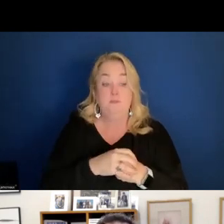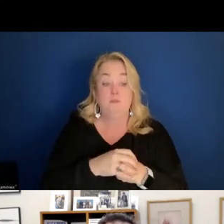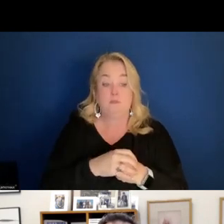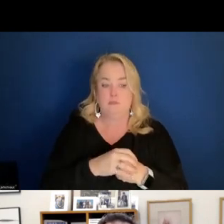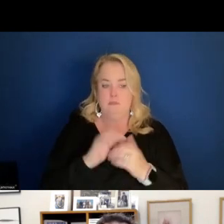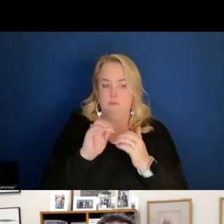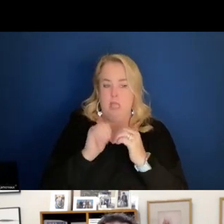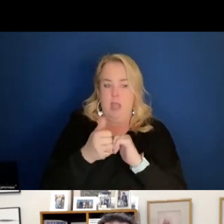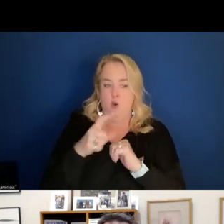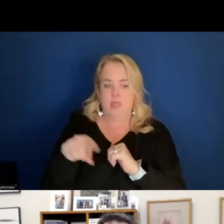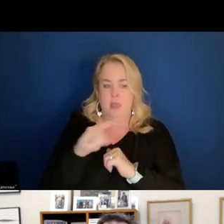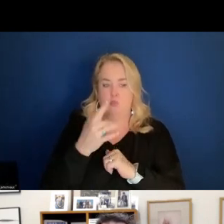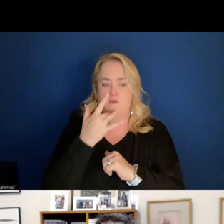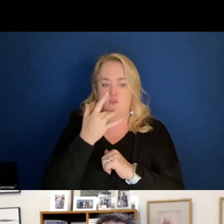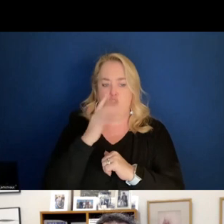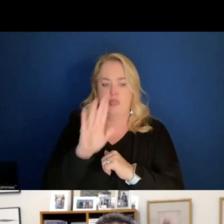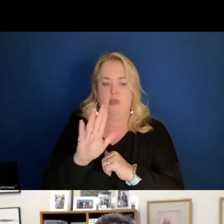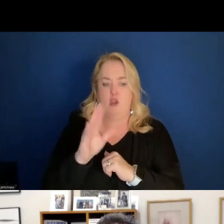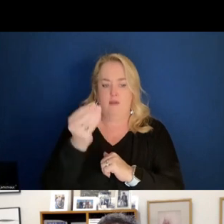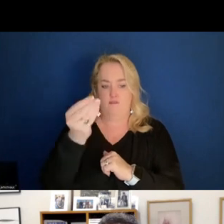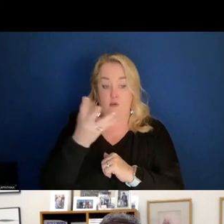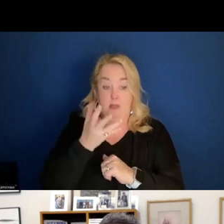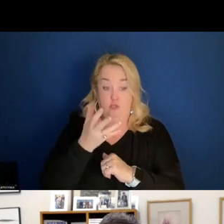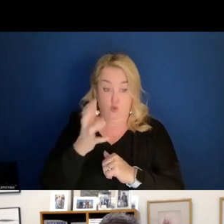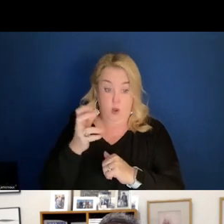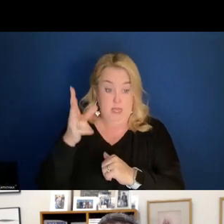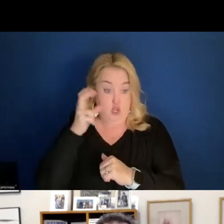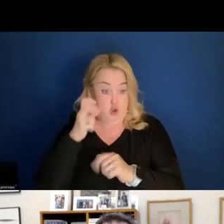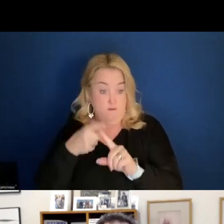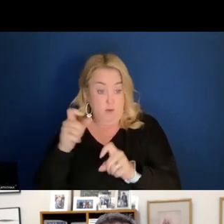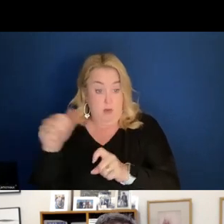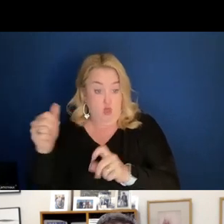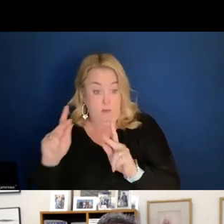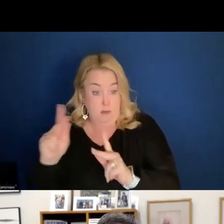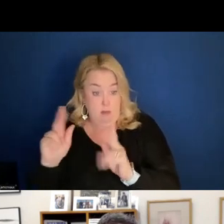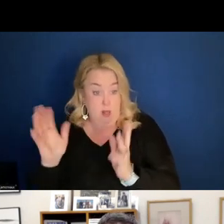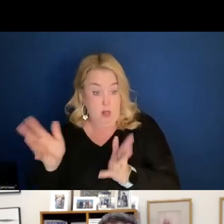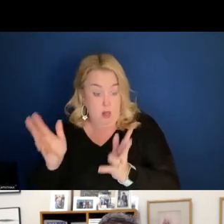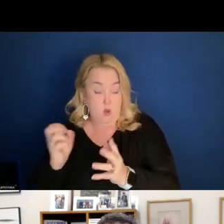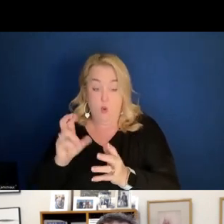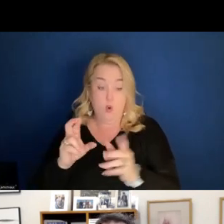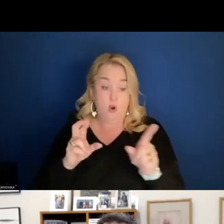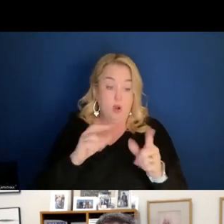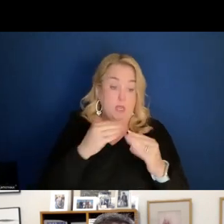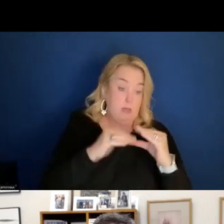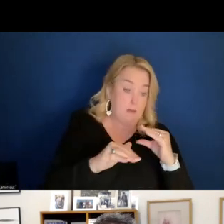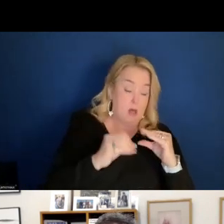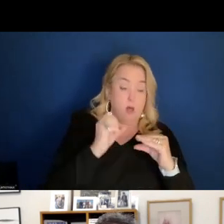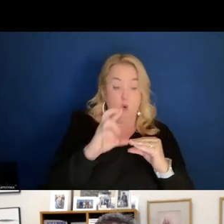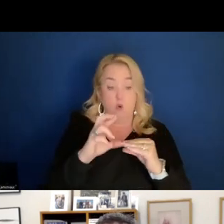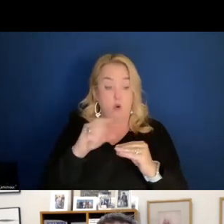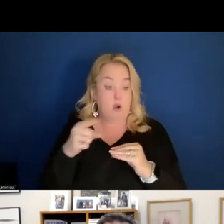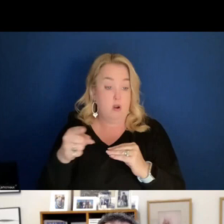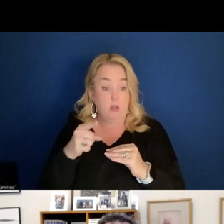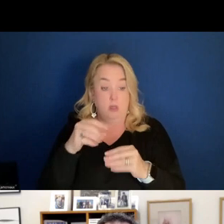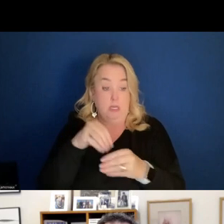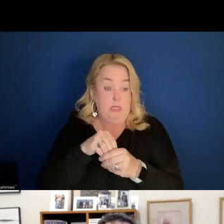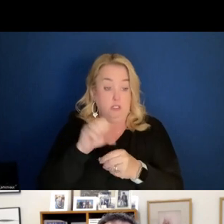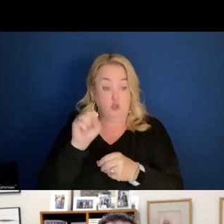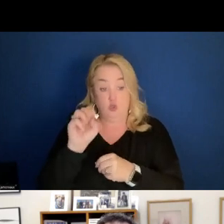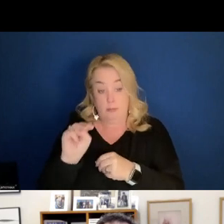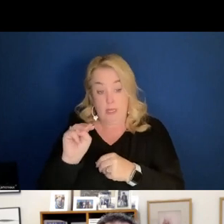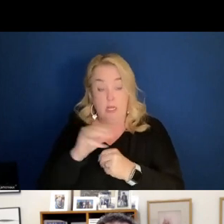how do they prefer to get their information? Do they want to hear it from other people? Are they on email? Are they in social